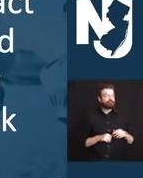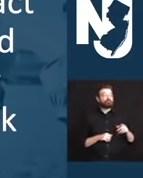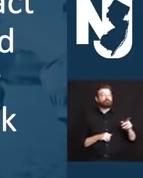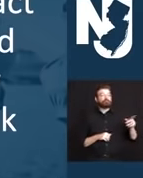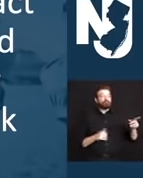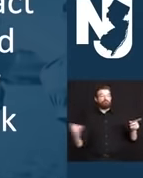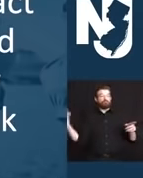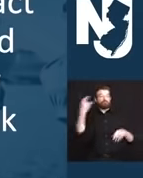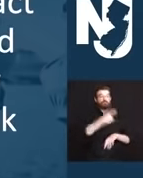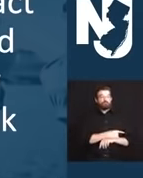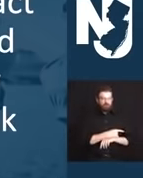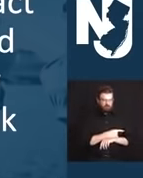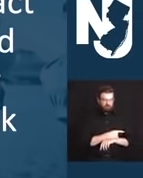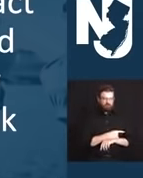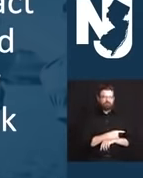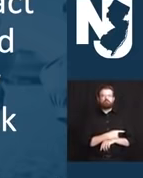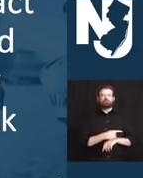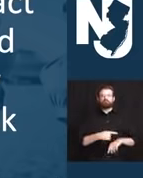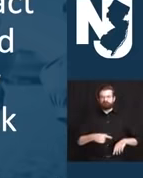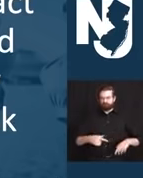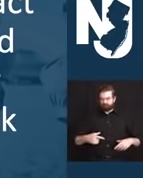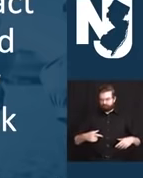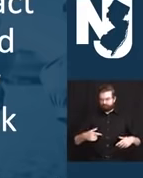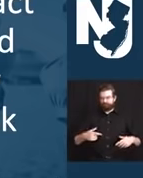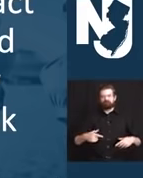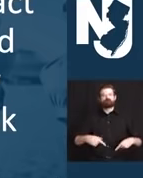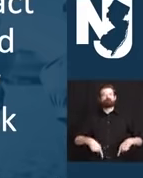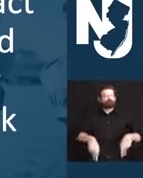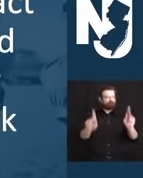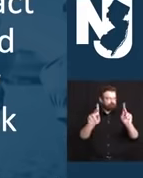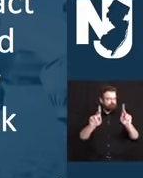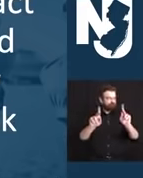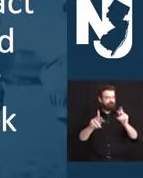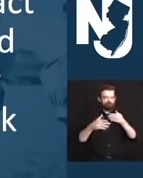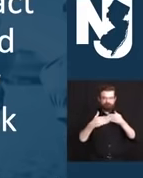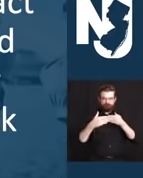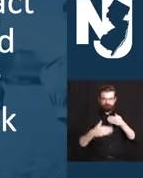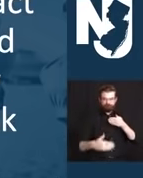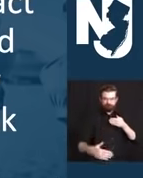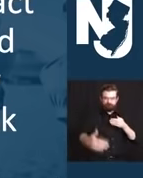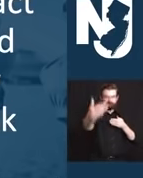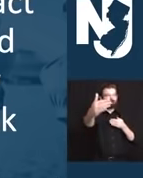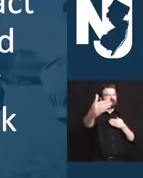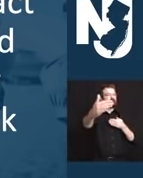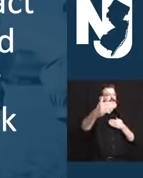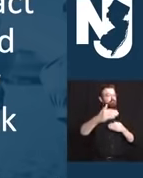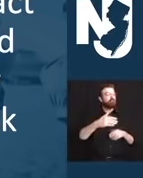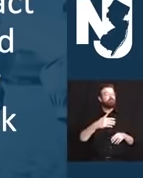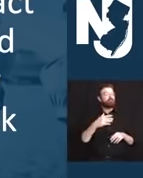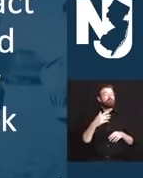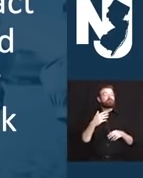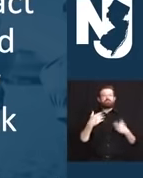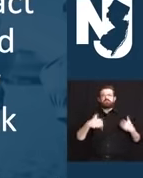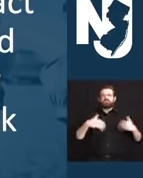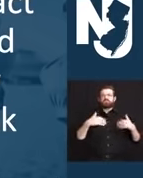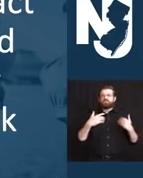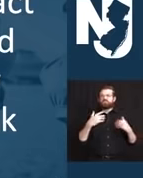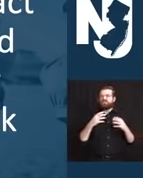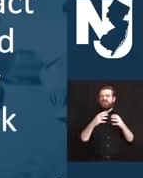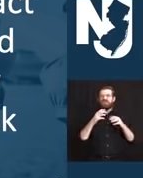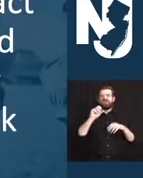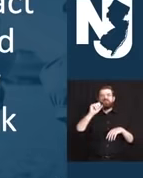resume today for high-risk sports, as had been announced last month. These practices, however, must be held